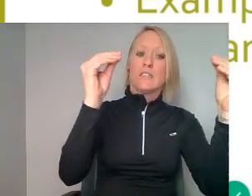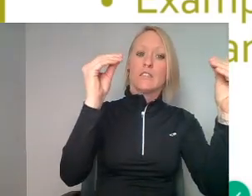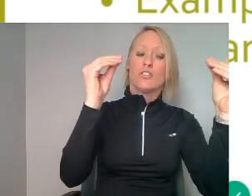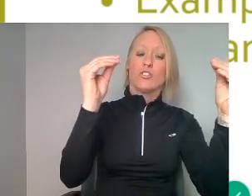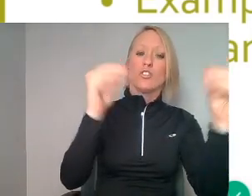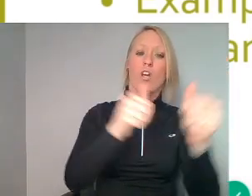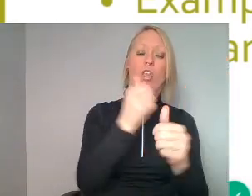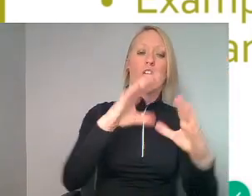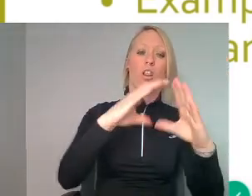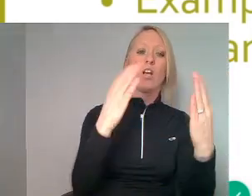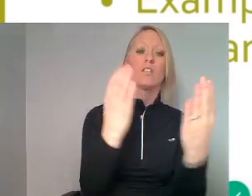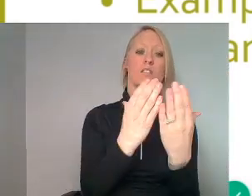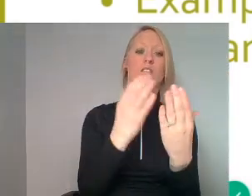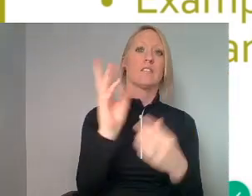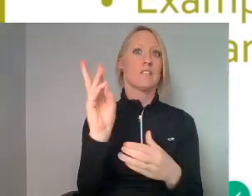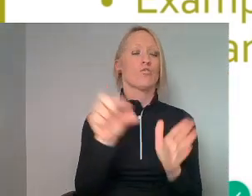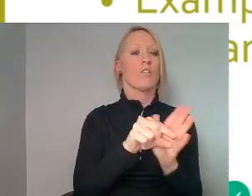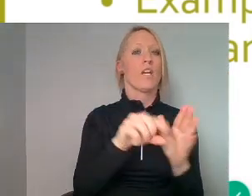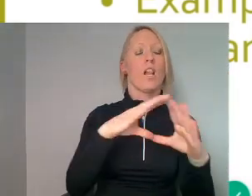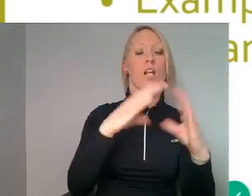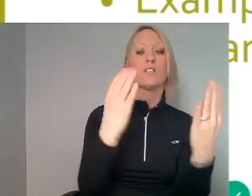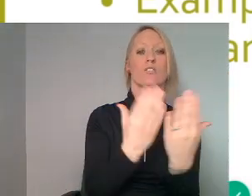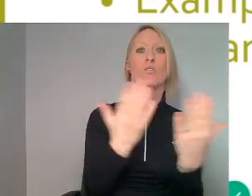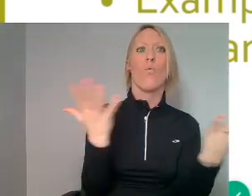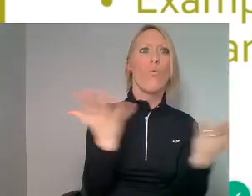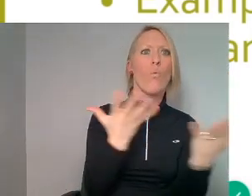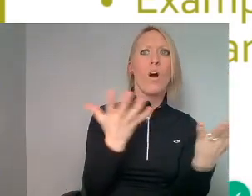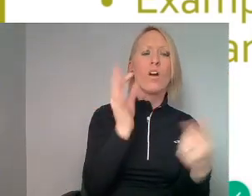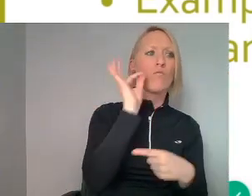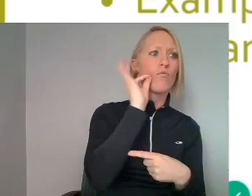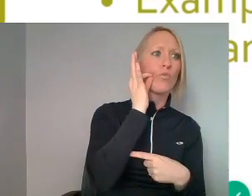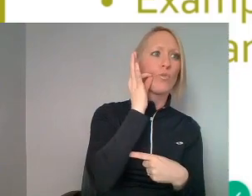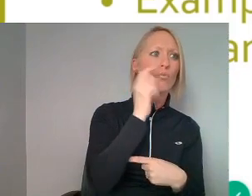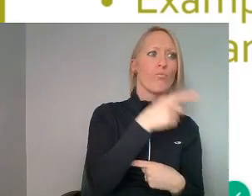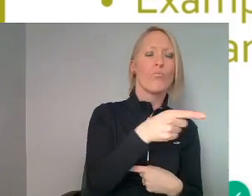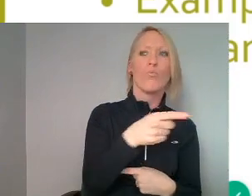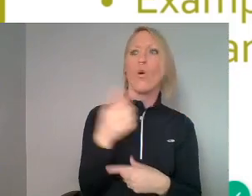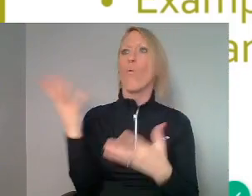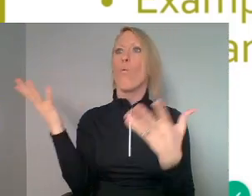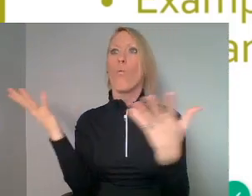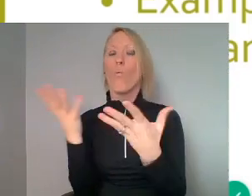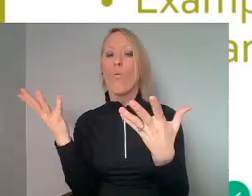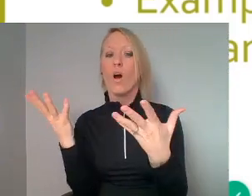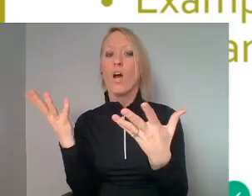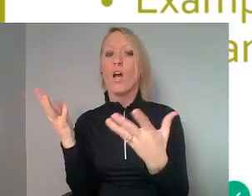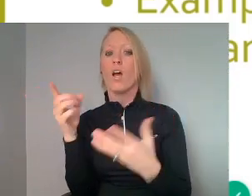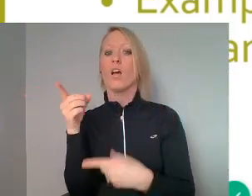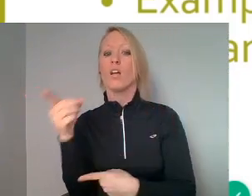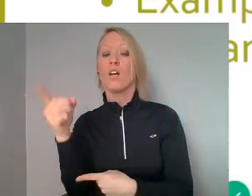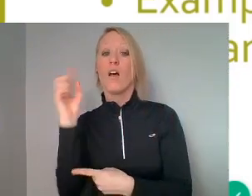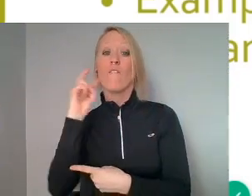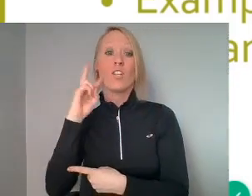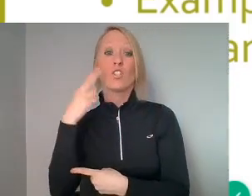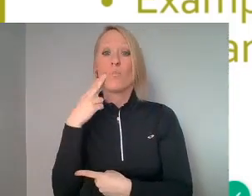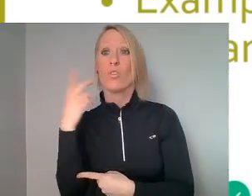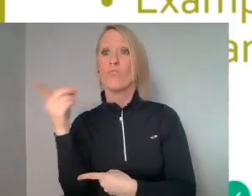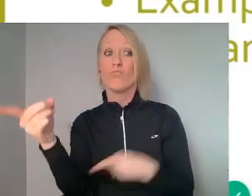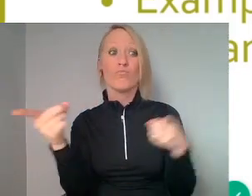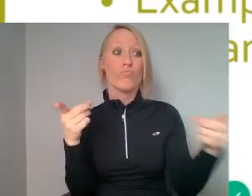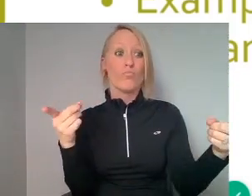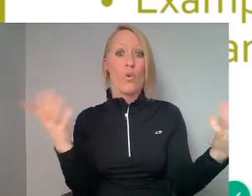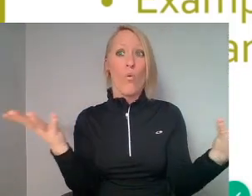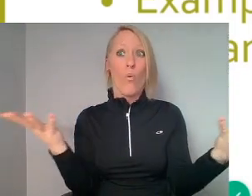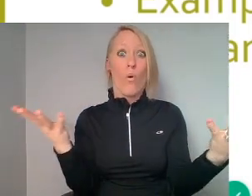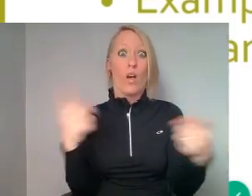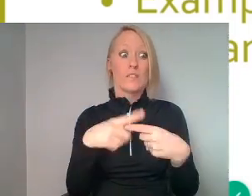what's considered a fruit and what's considered a vegetable. And the tomato is always the most argued about when it comes to that conversation. Some